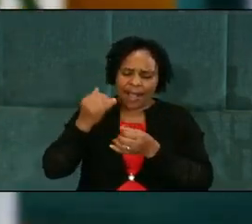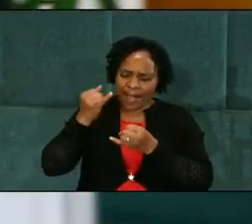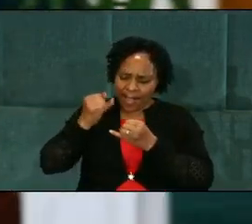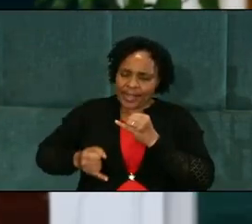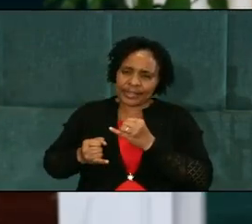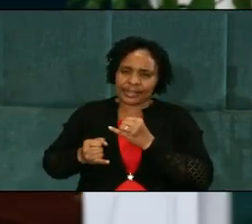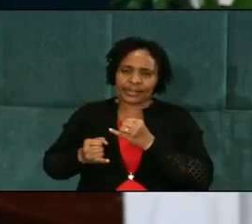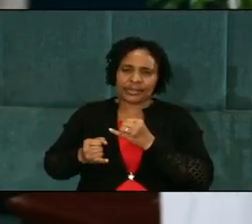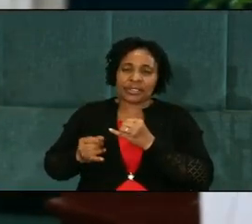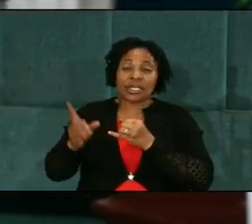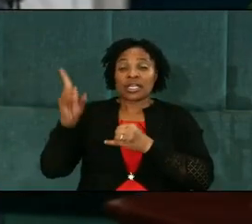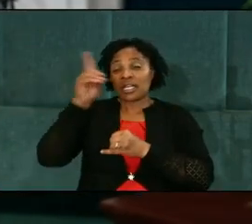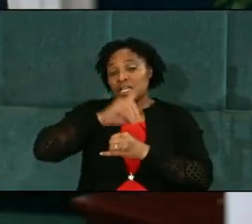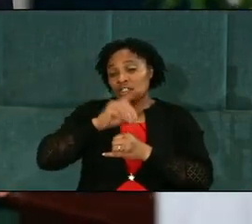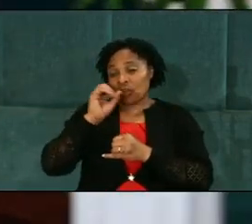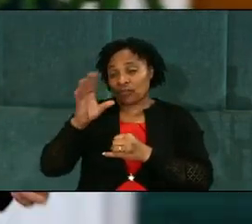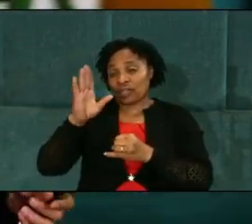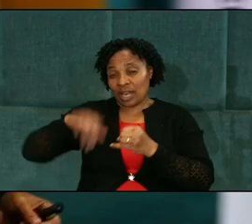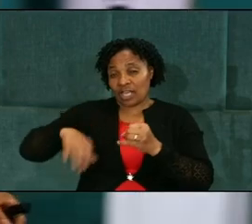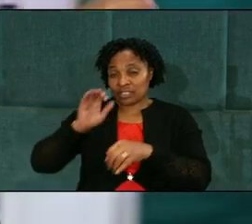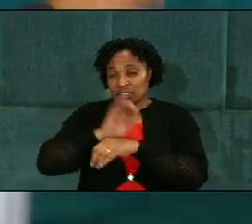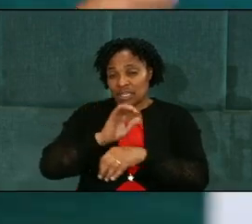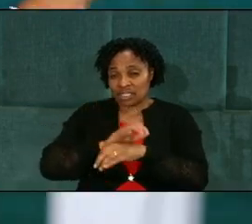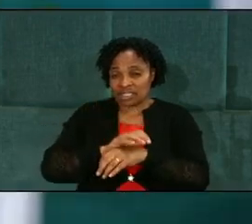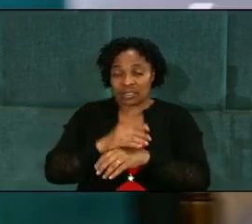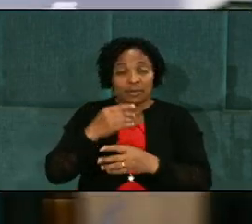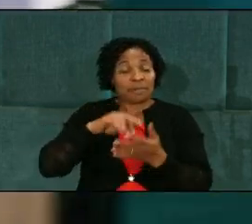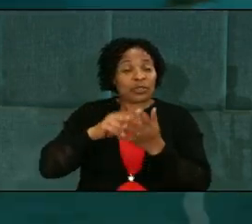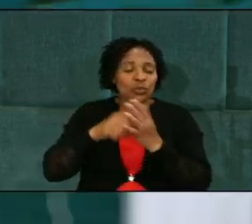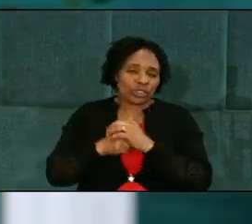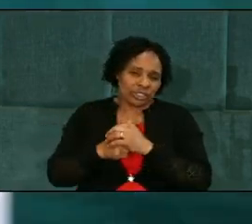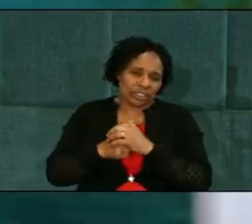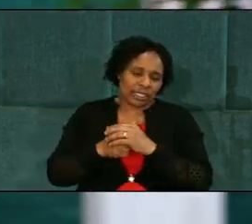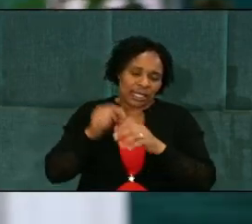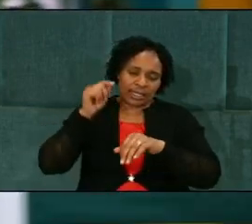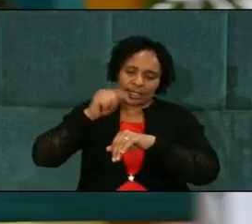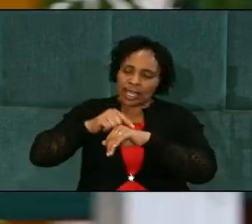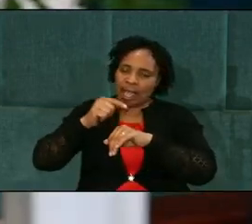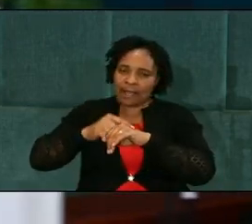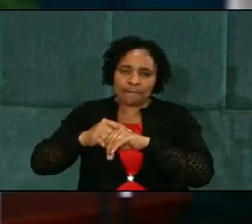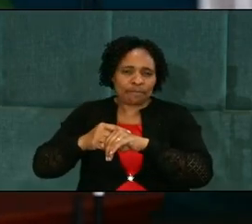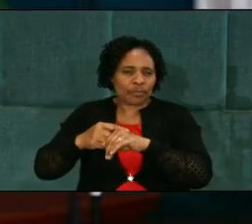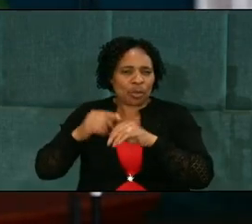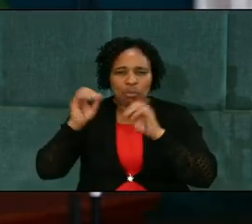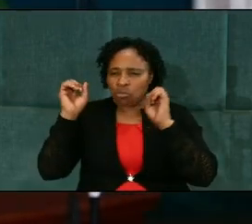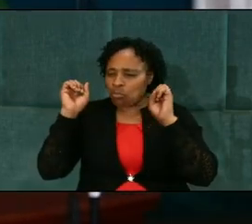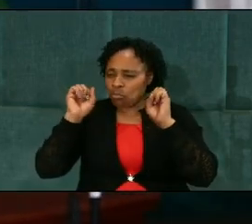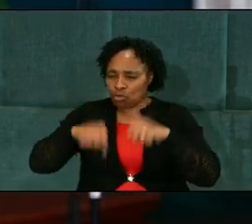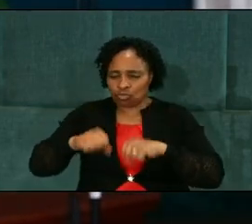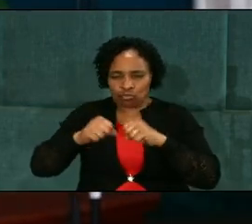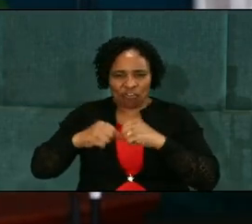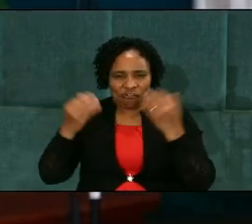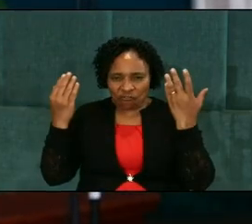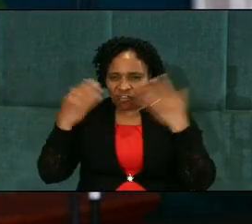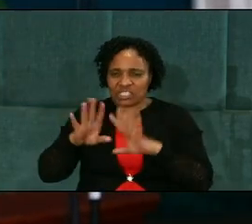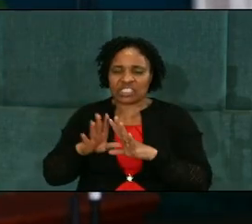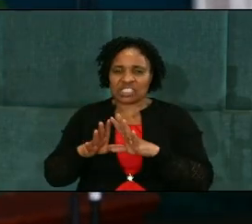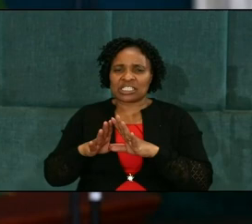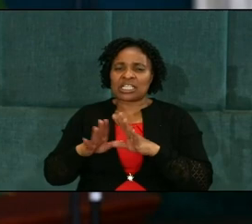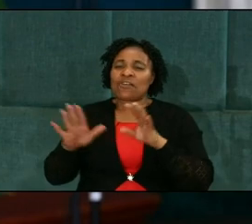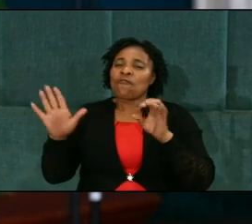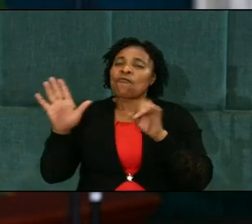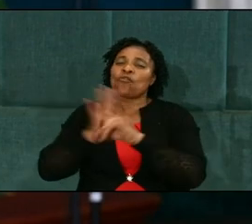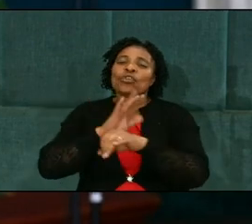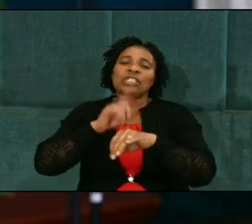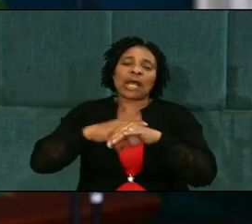phase of the last church. Which means, I'm trying to say to you, which means that time has really gone and the full time is